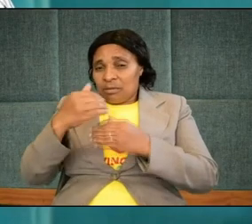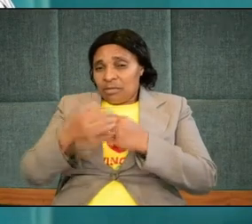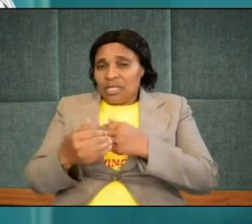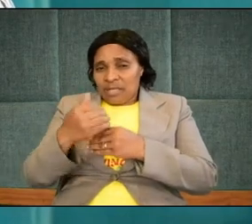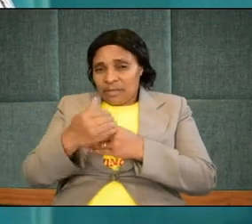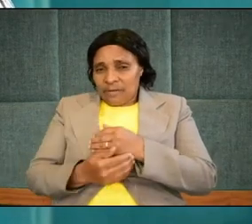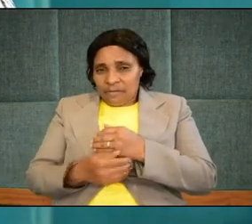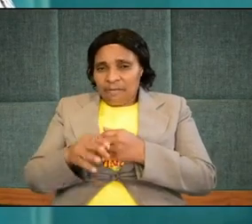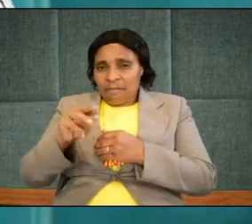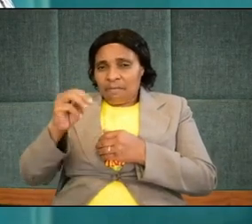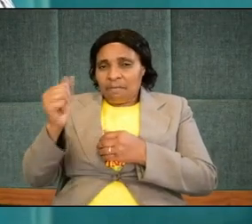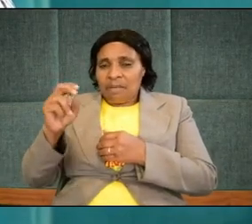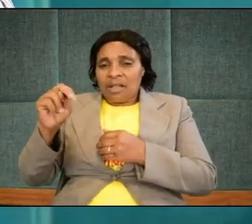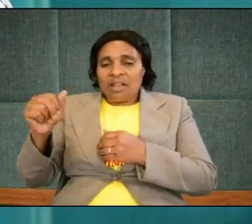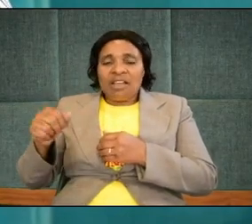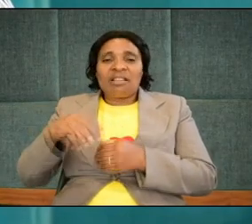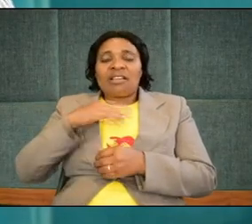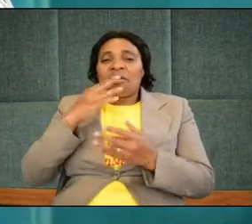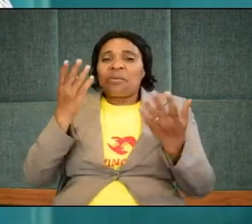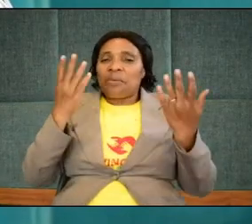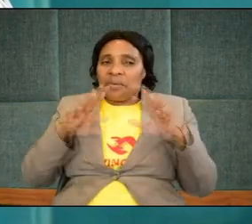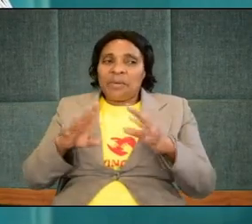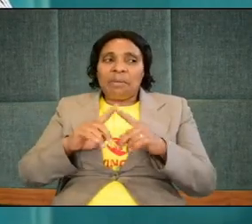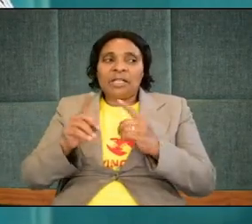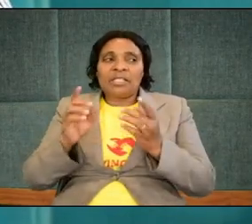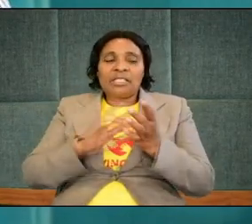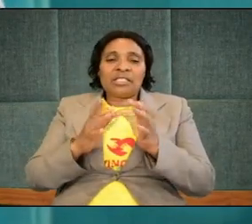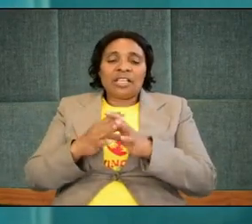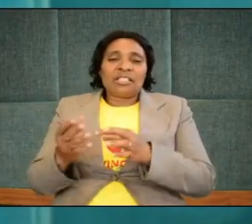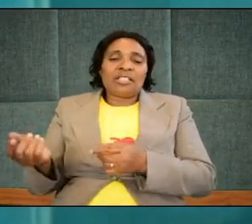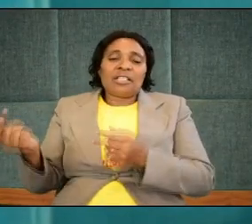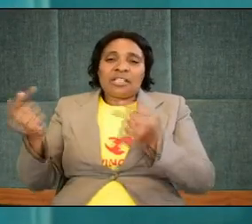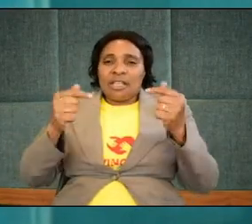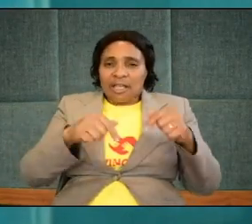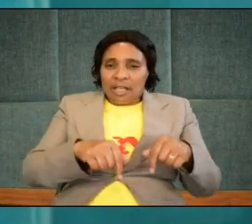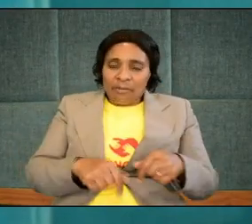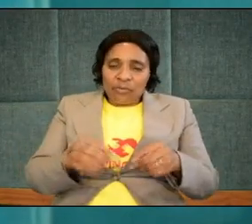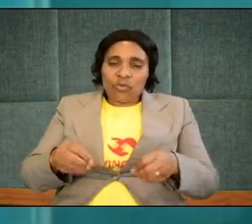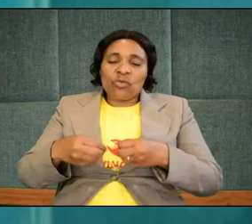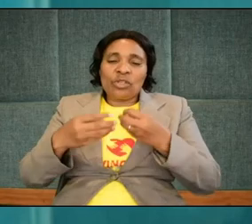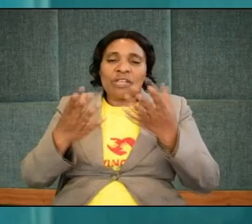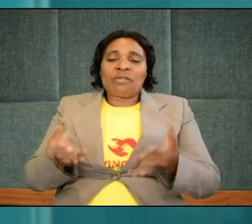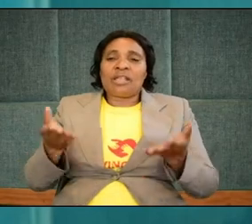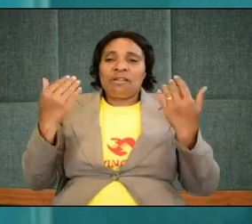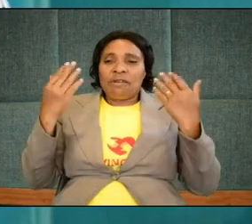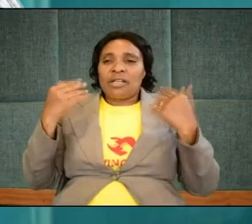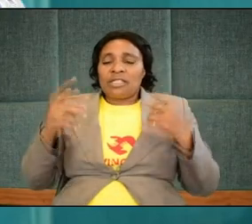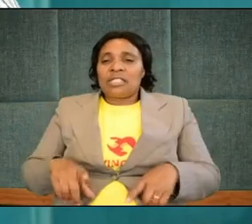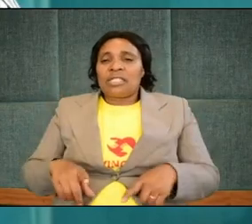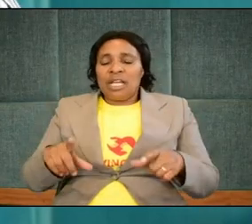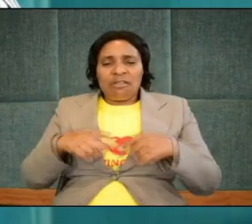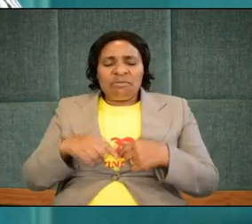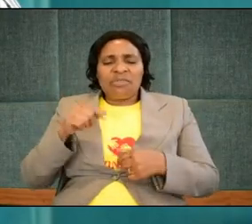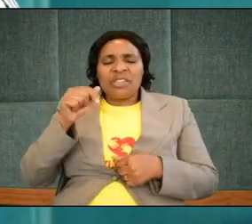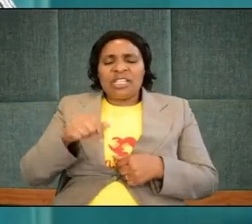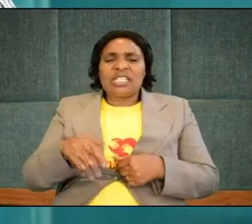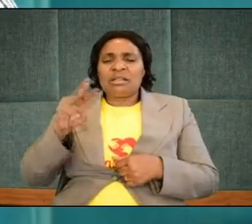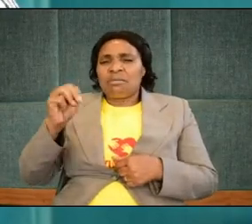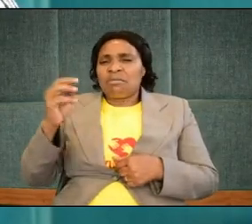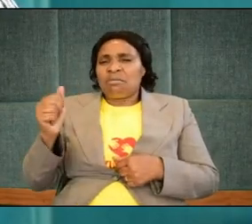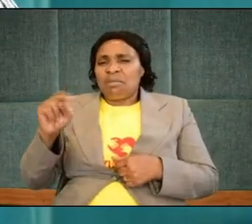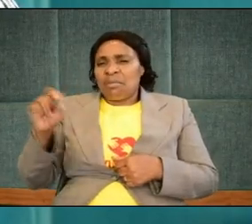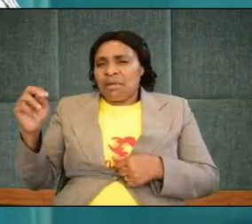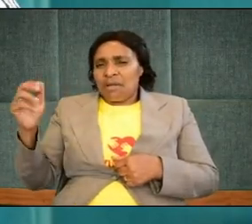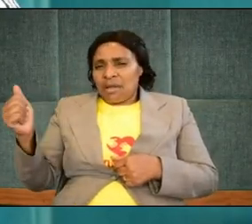manna, they actually died. But Jesus came to give us everlasting life. So the manna was a symbol